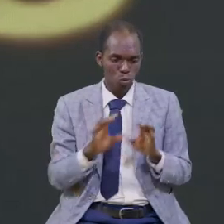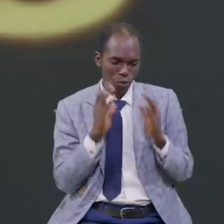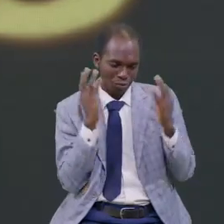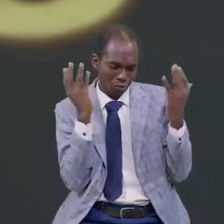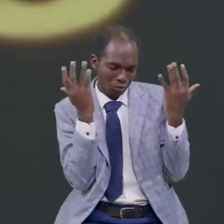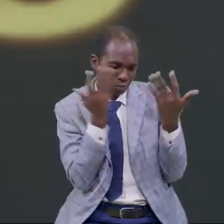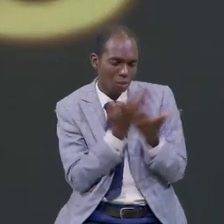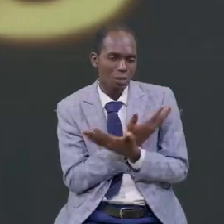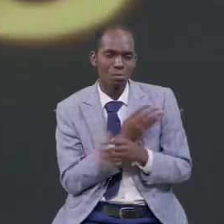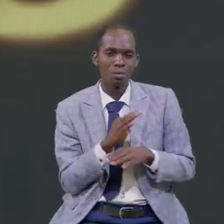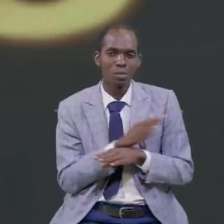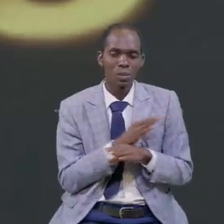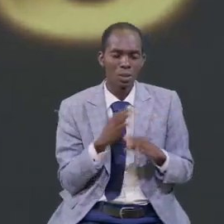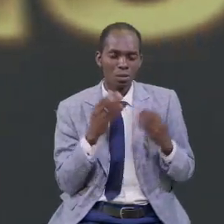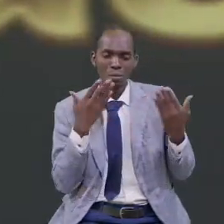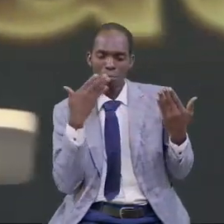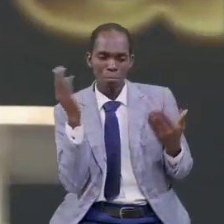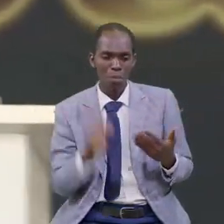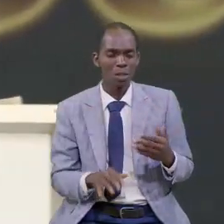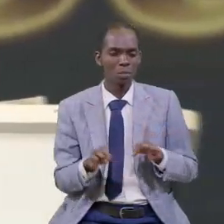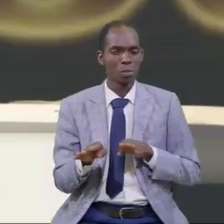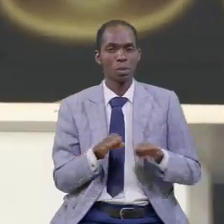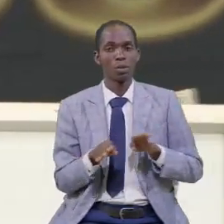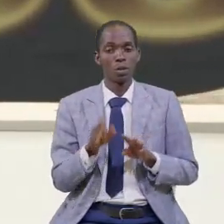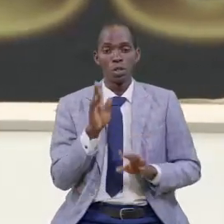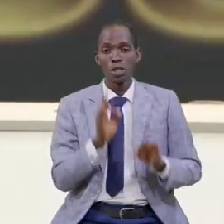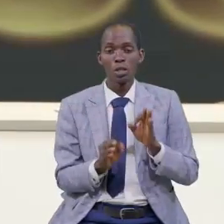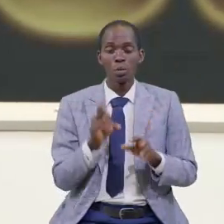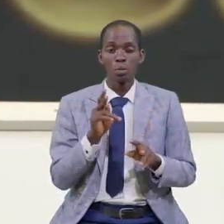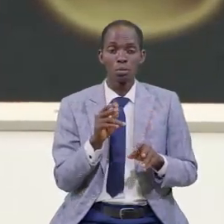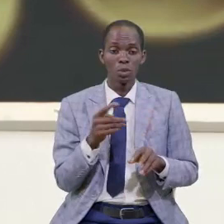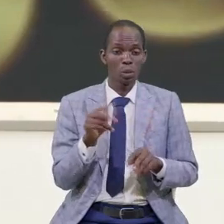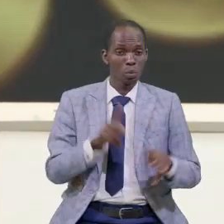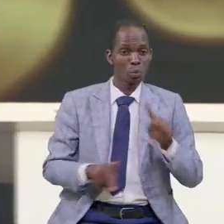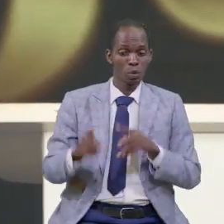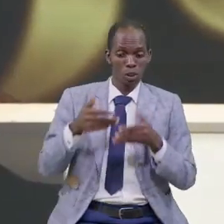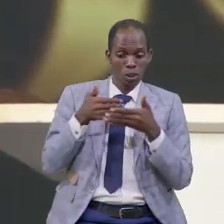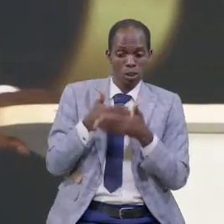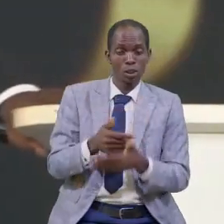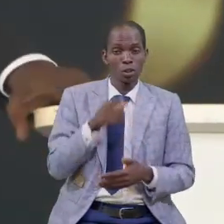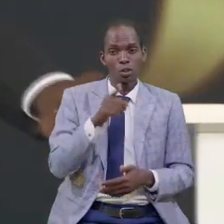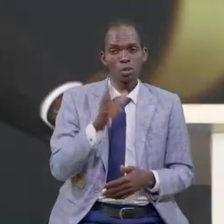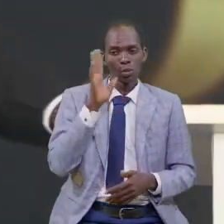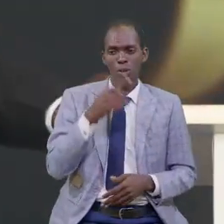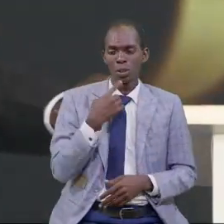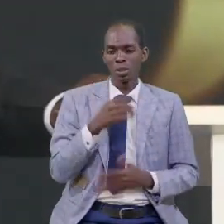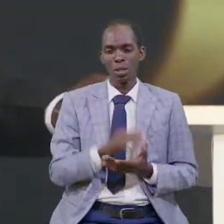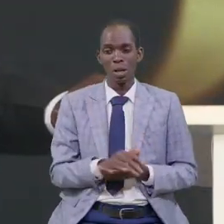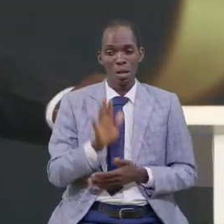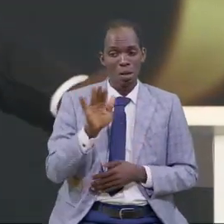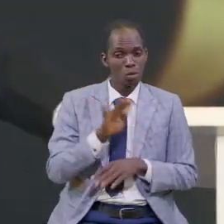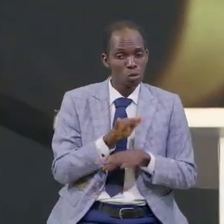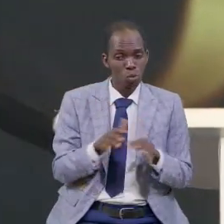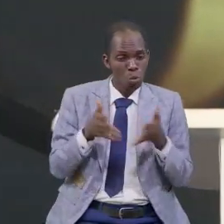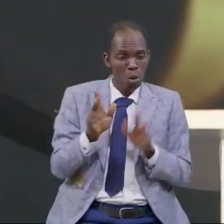dark behavior. The people around you will live and say, people must not see this. People